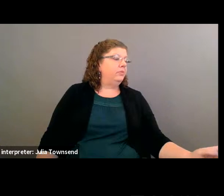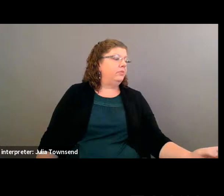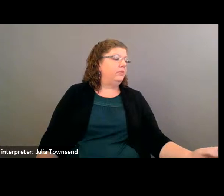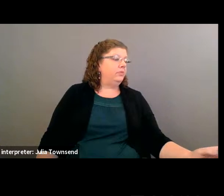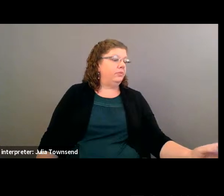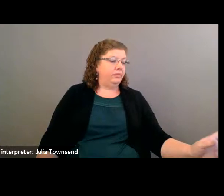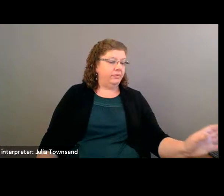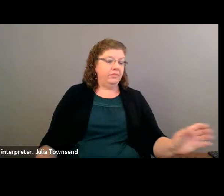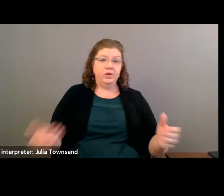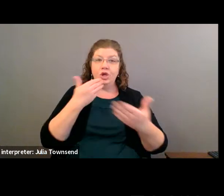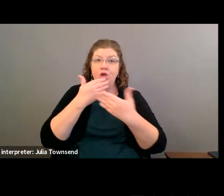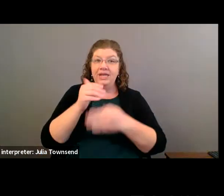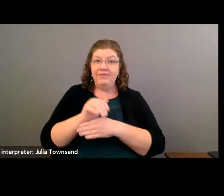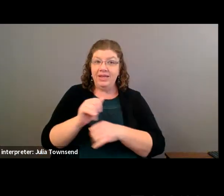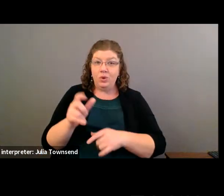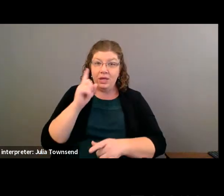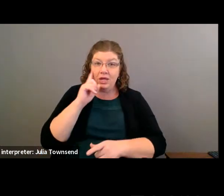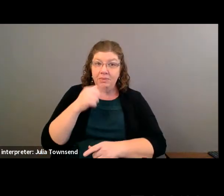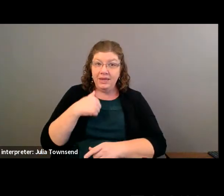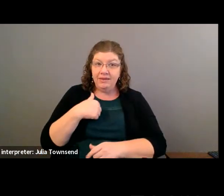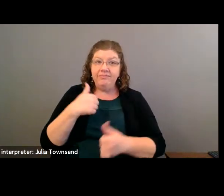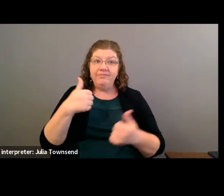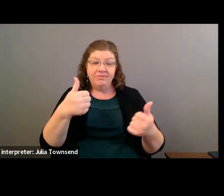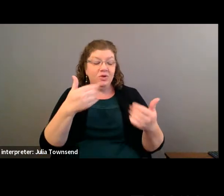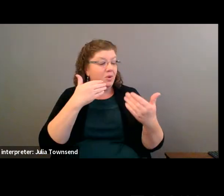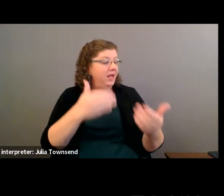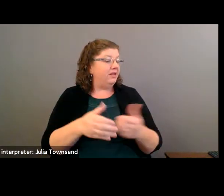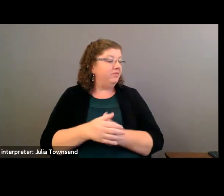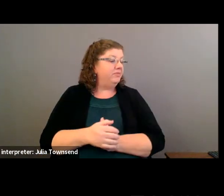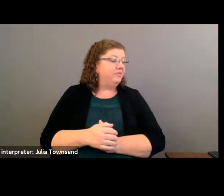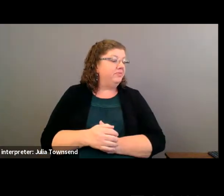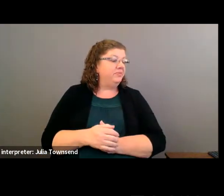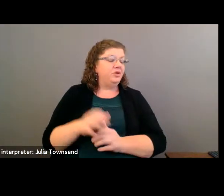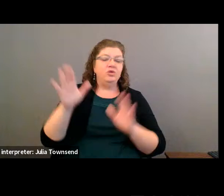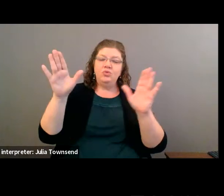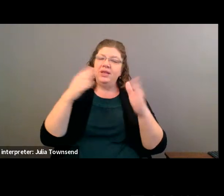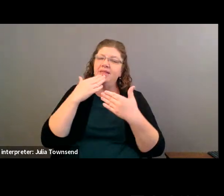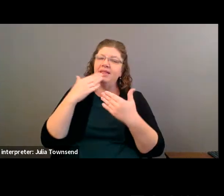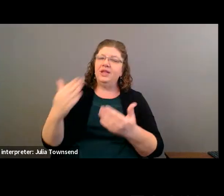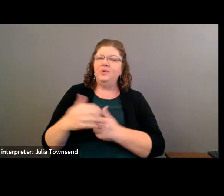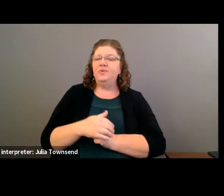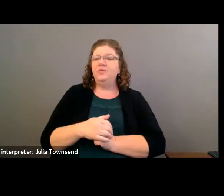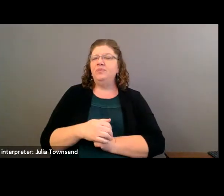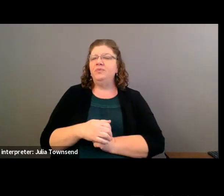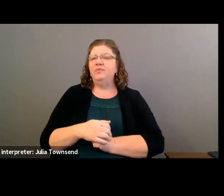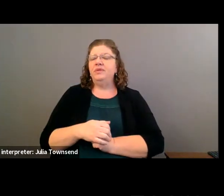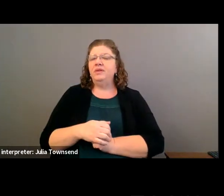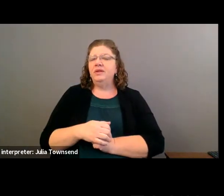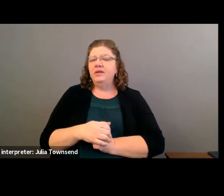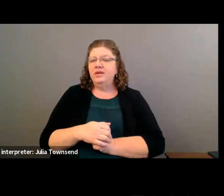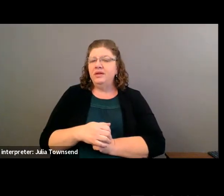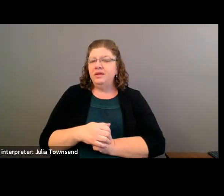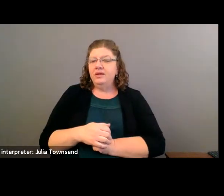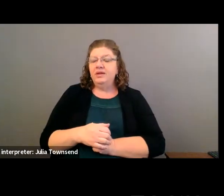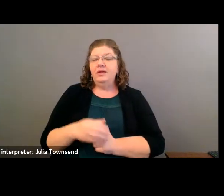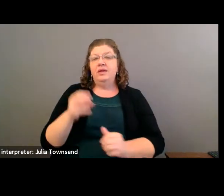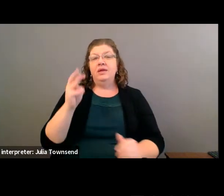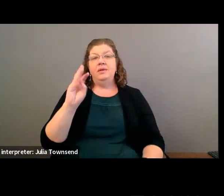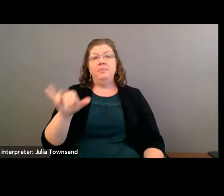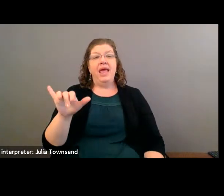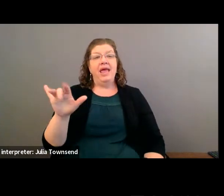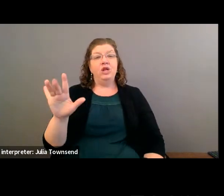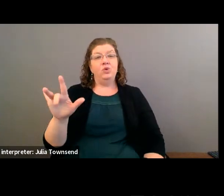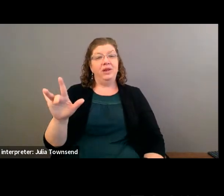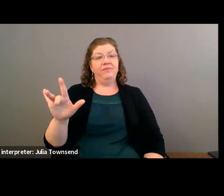Good evening. Can you hear me? Yes, go ahead. Okay, great. Thank you. May 25th, it brings